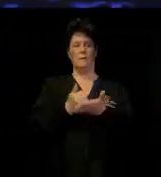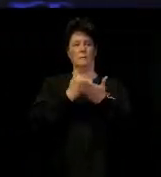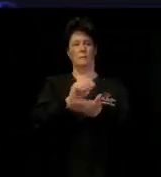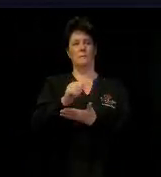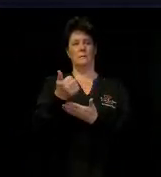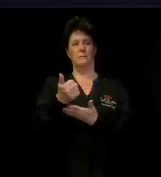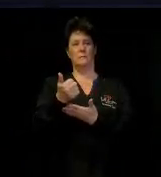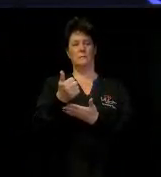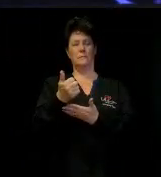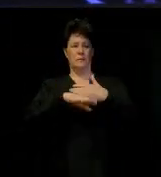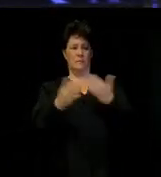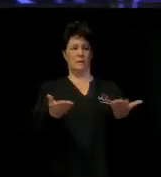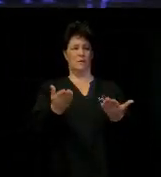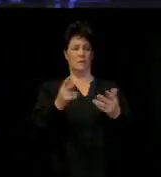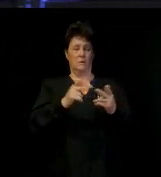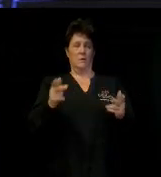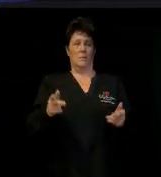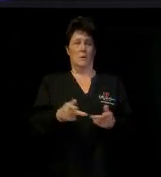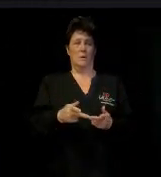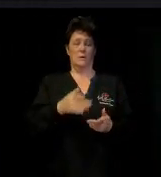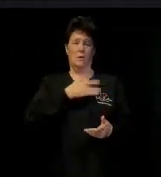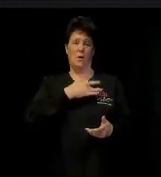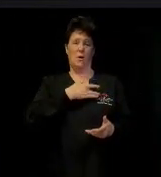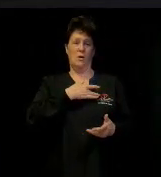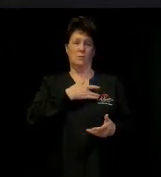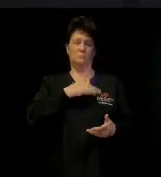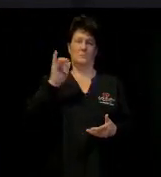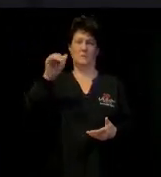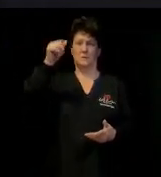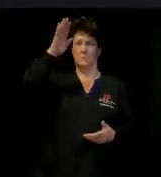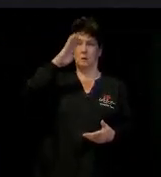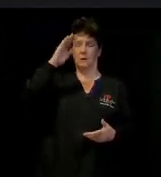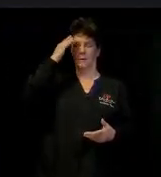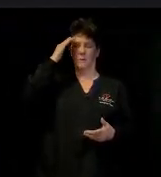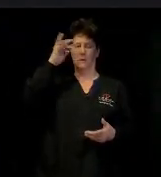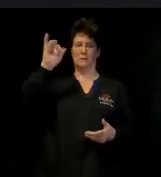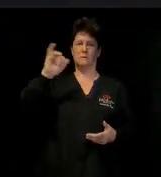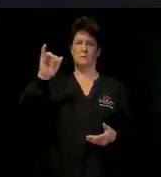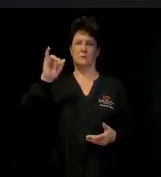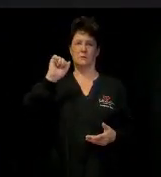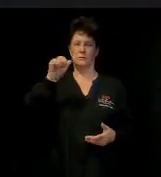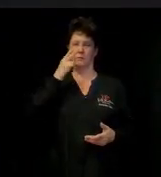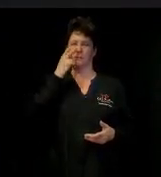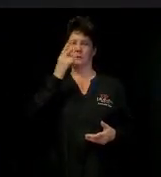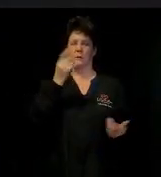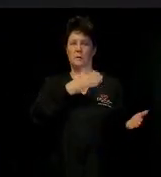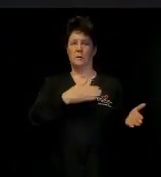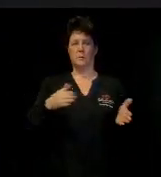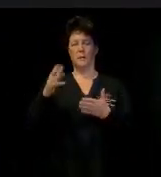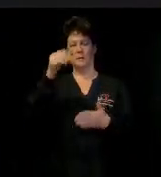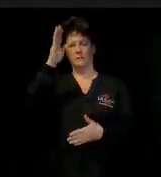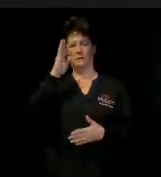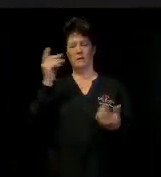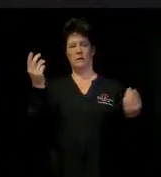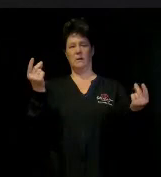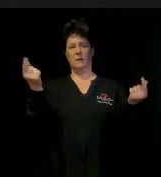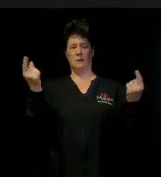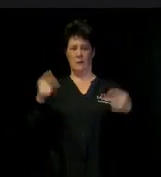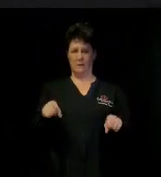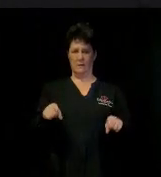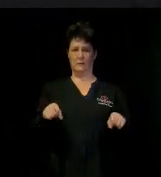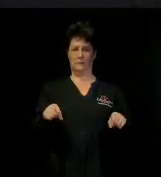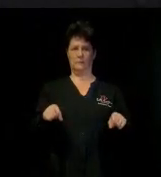are, because you have the heart of God and you have the mind of God, you can help see the plan of God come to pass, and you'll never think twice about your own